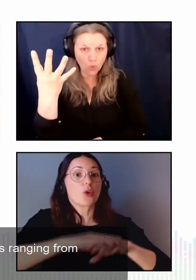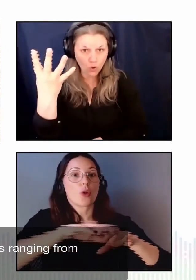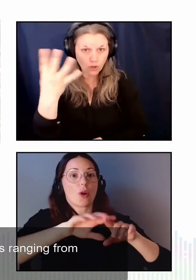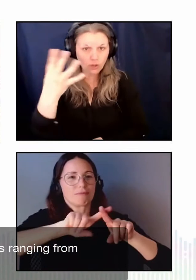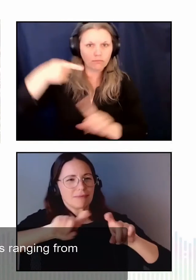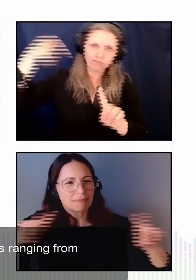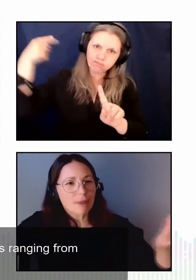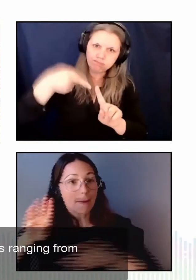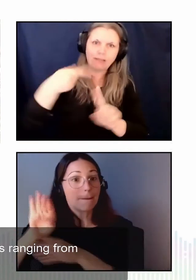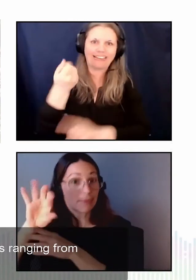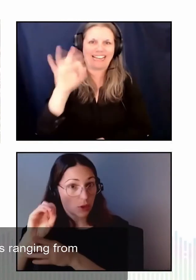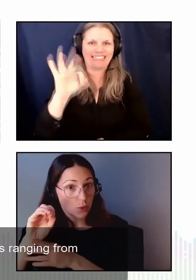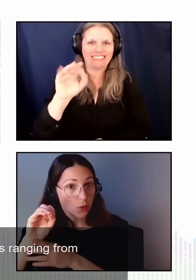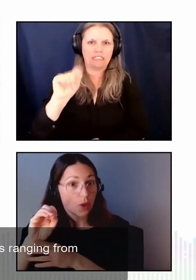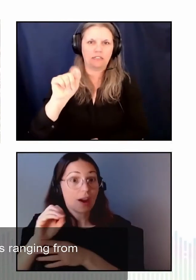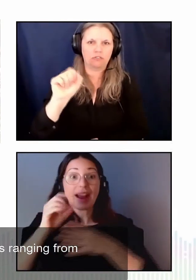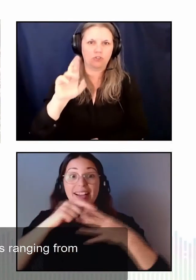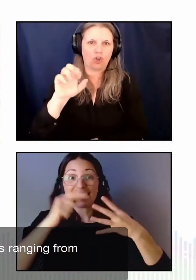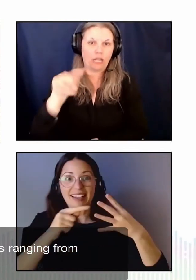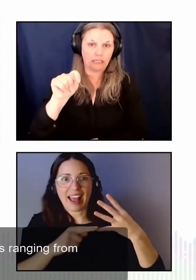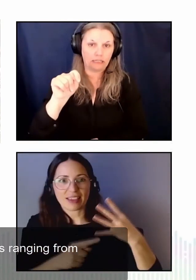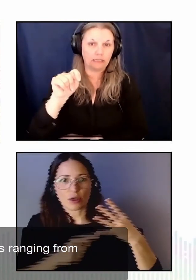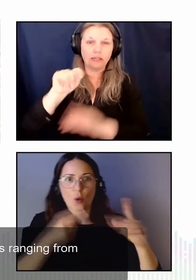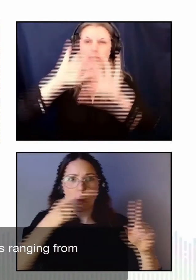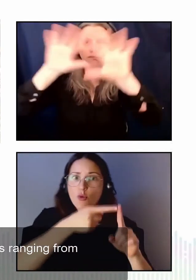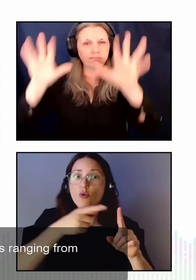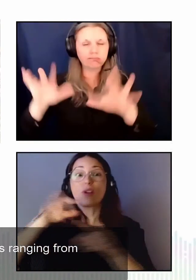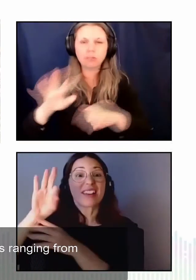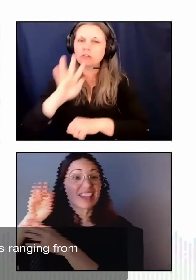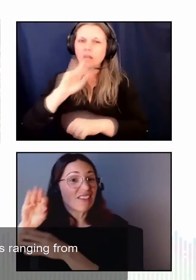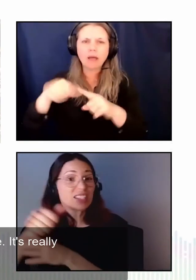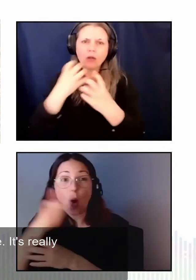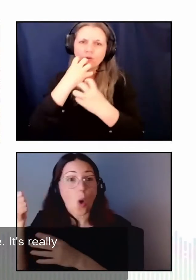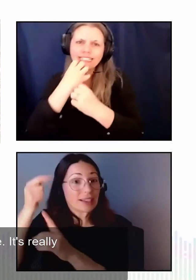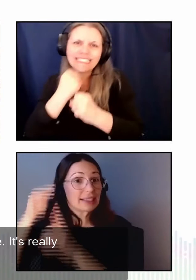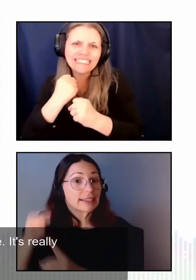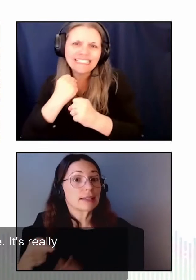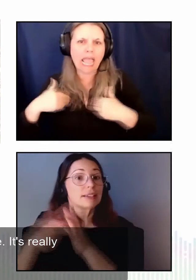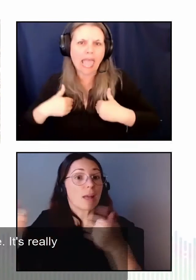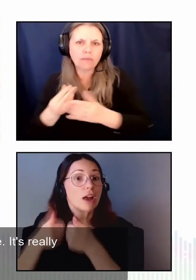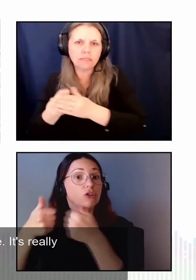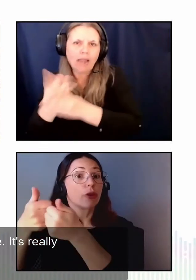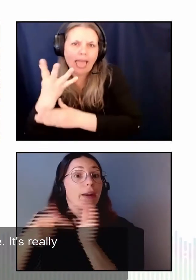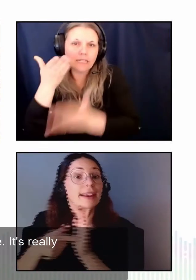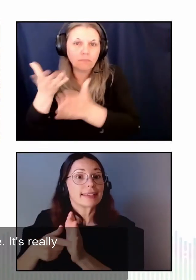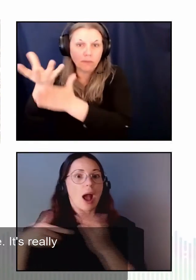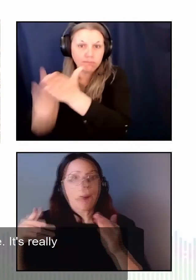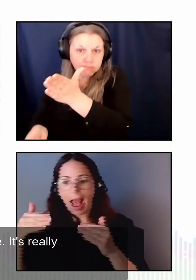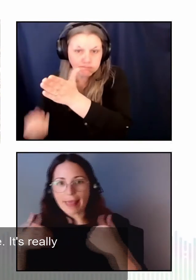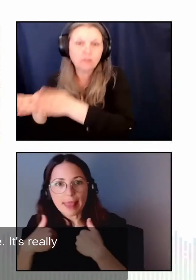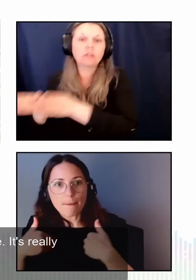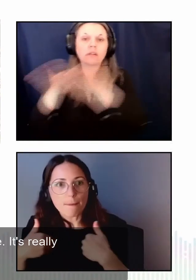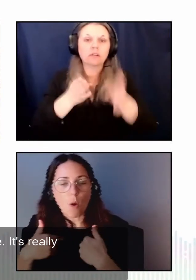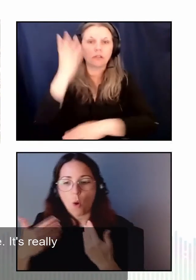targets cover issues ranging from species at risk to sustainable forestry, connecting